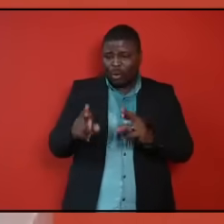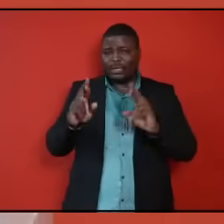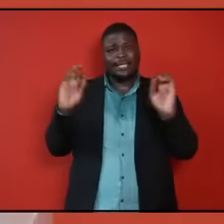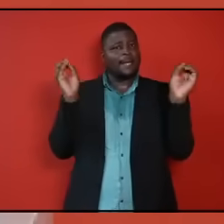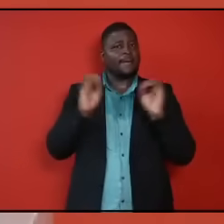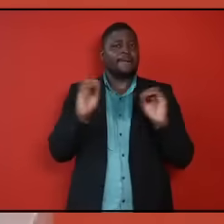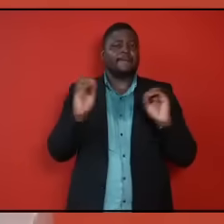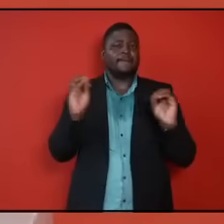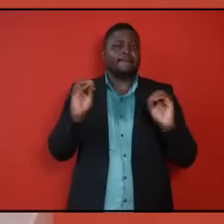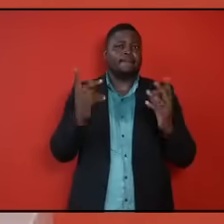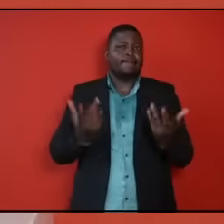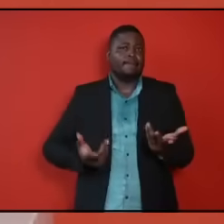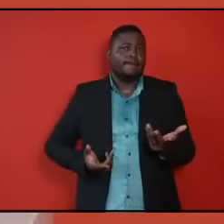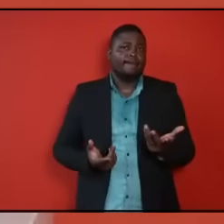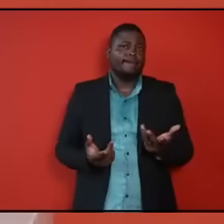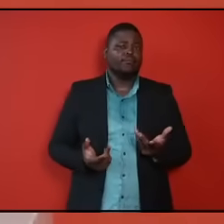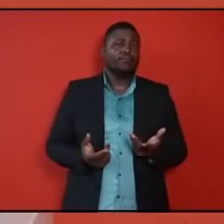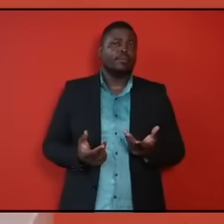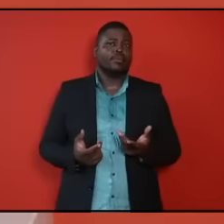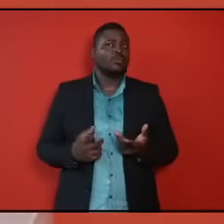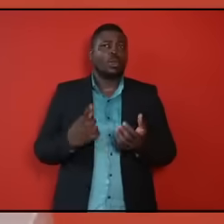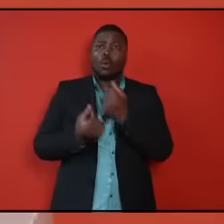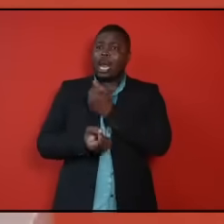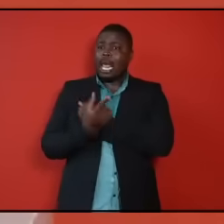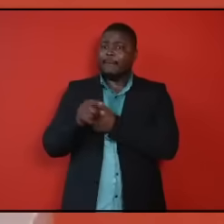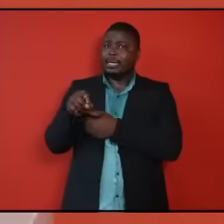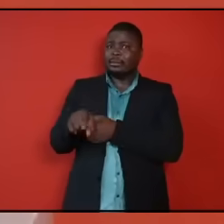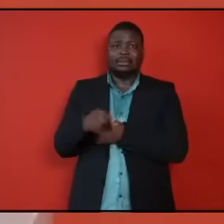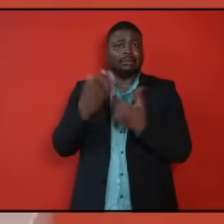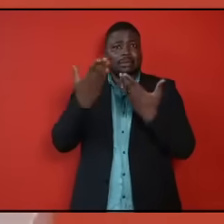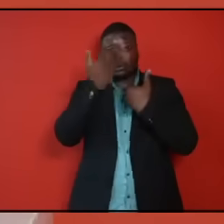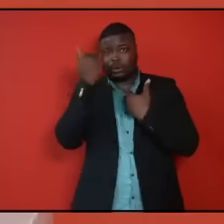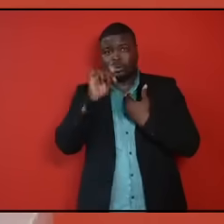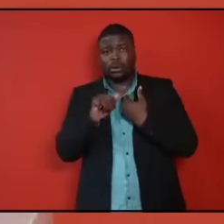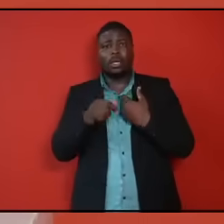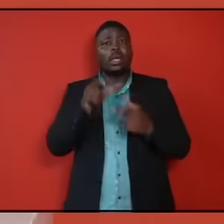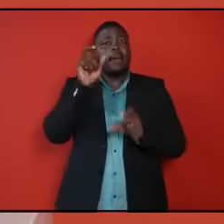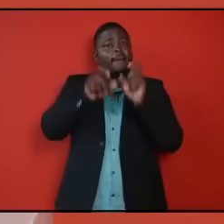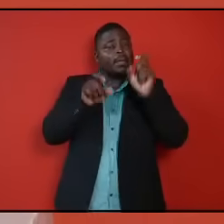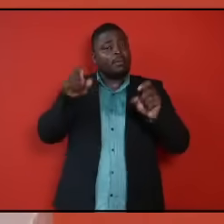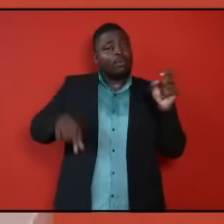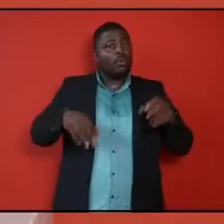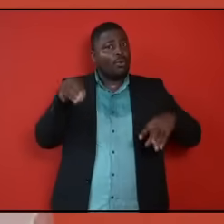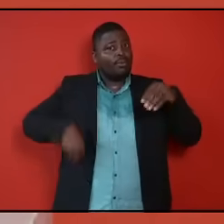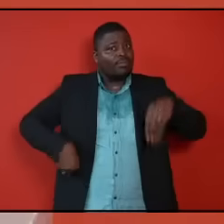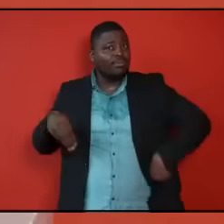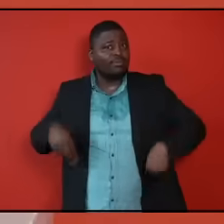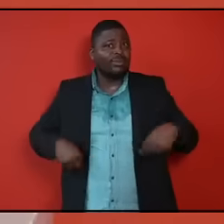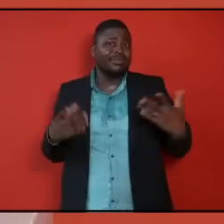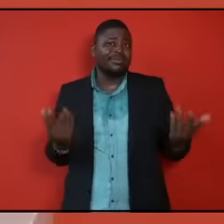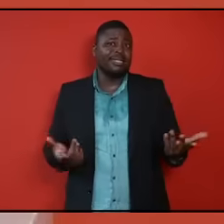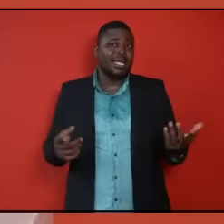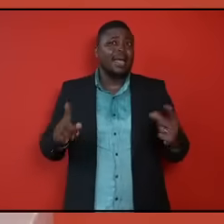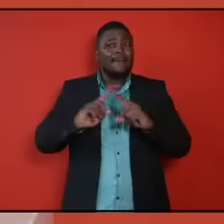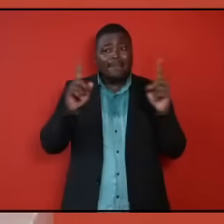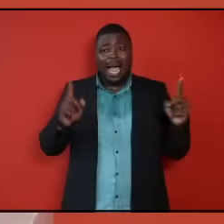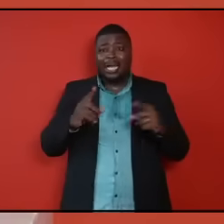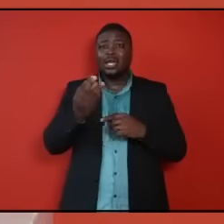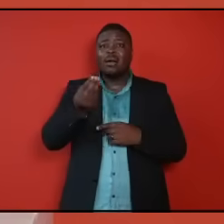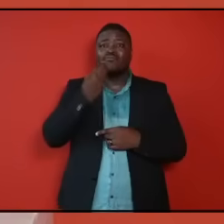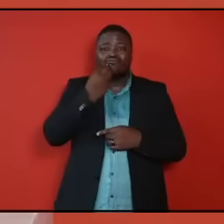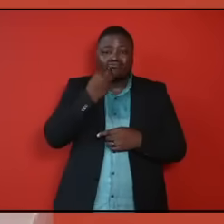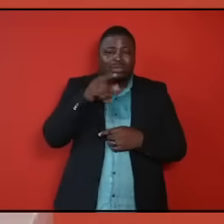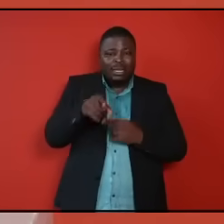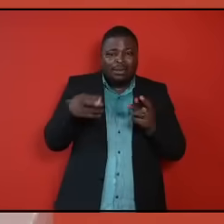What happened to them? I don't know. I thought these people are eating the money of the government. They are also eating tar road. Oh, go ahead. You can